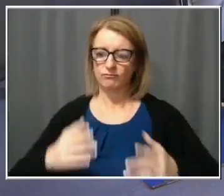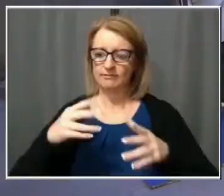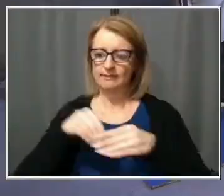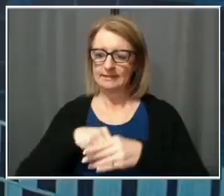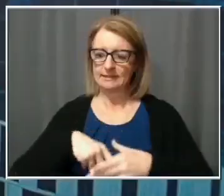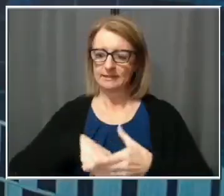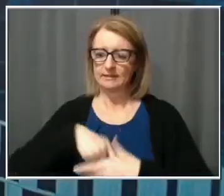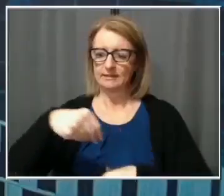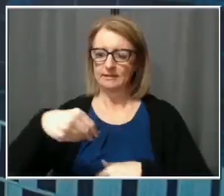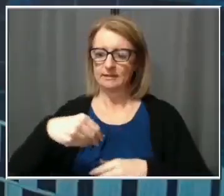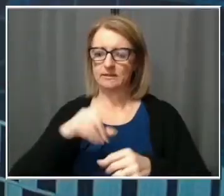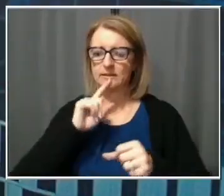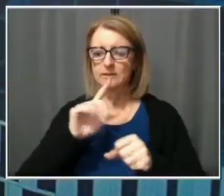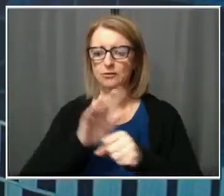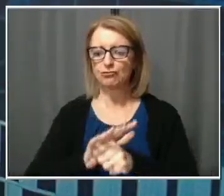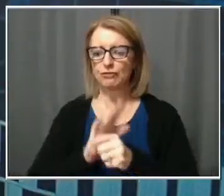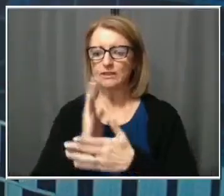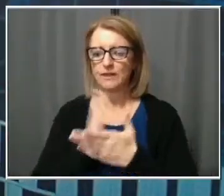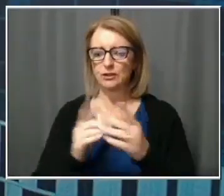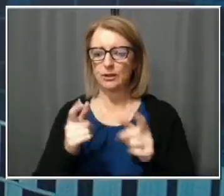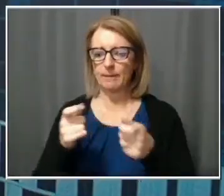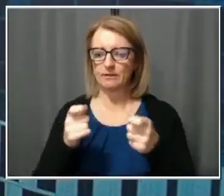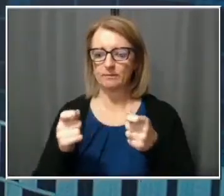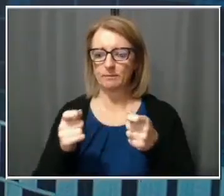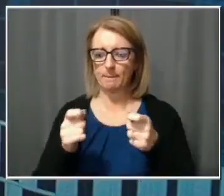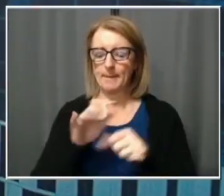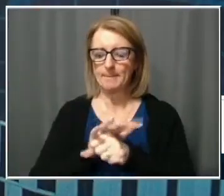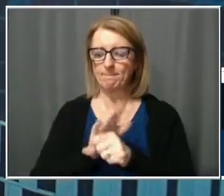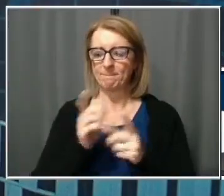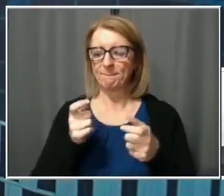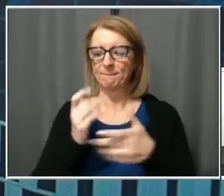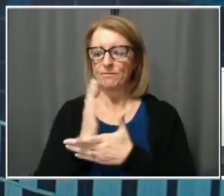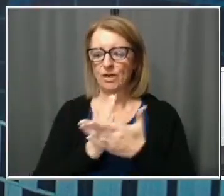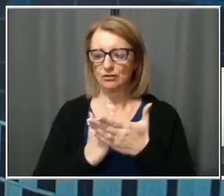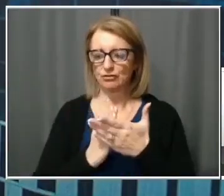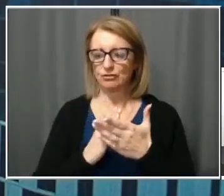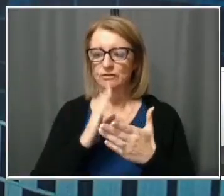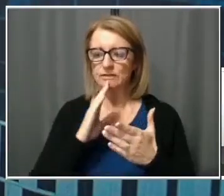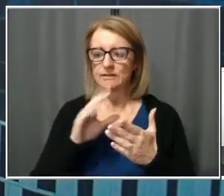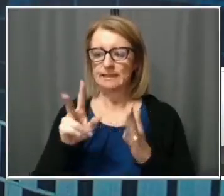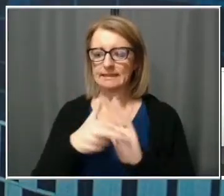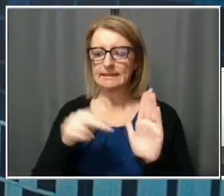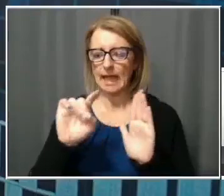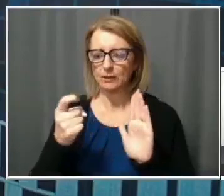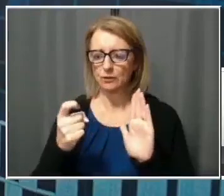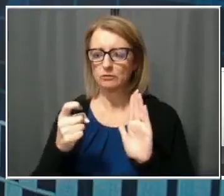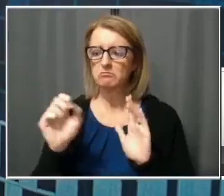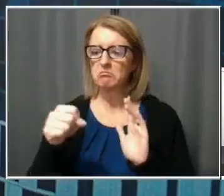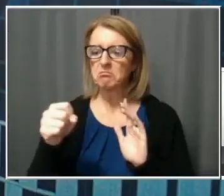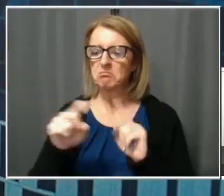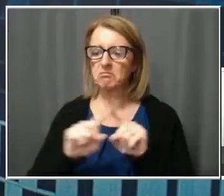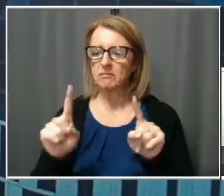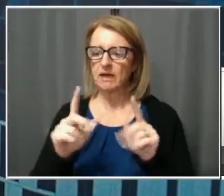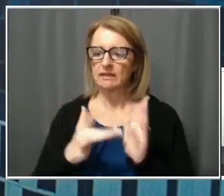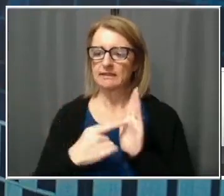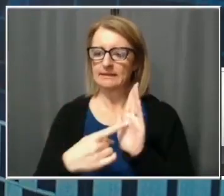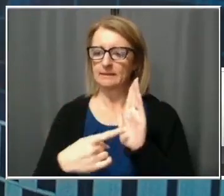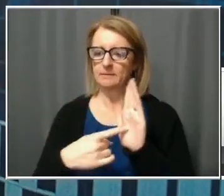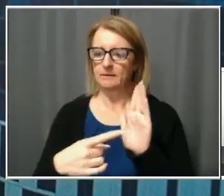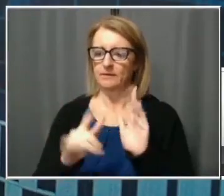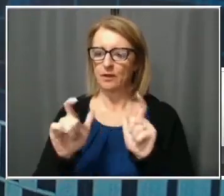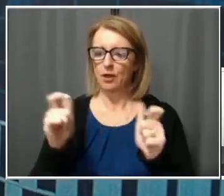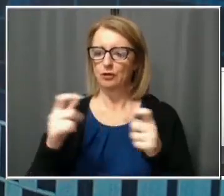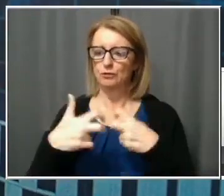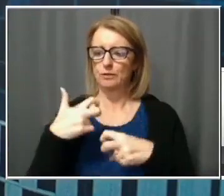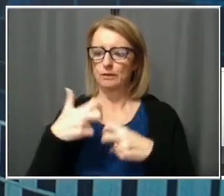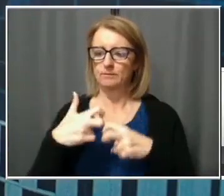stress fracture management. The way I look at a stress fracture, yes, a stress fracture is a diagnosis, but I think it's also a symptom of a larger problem. I equate it